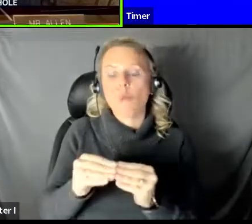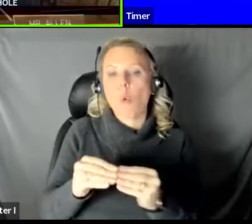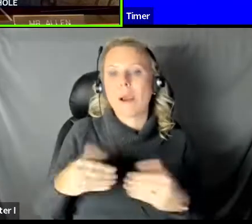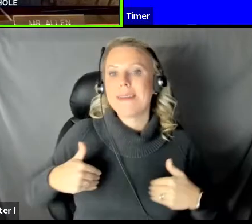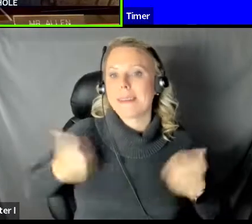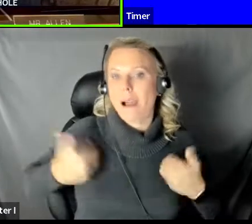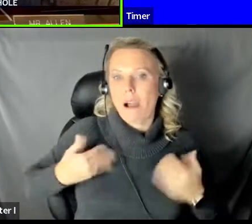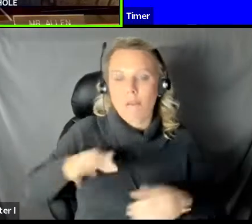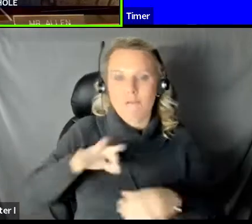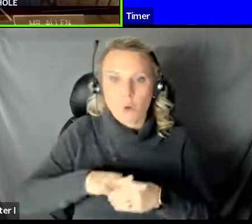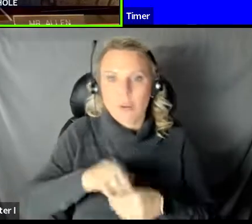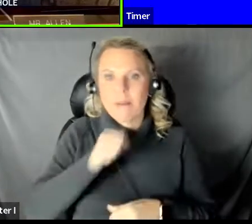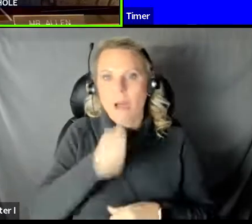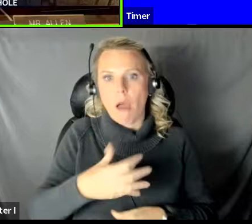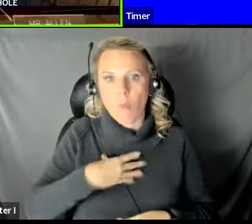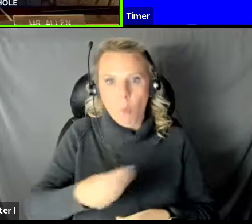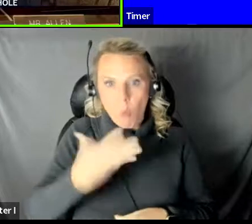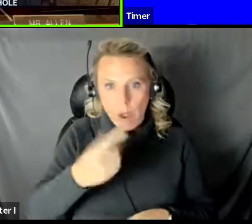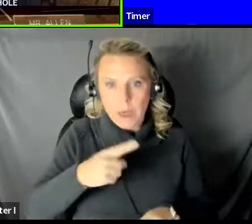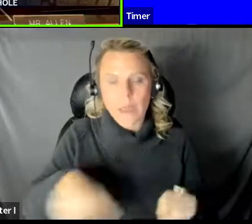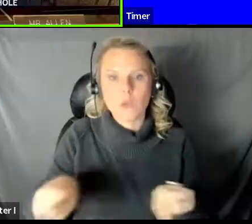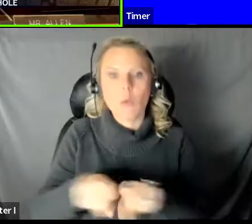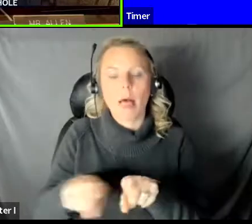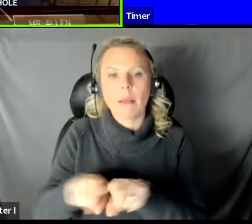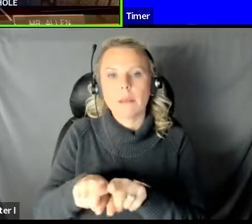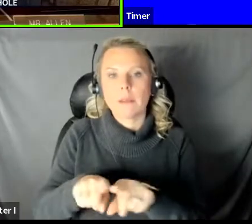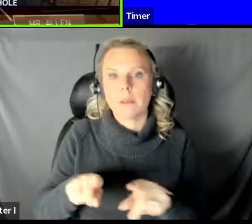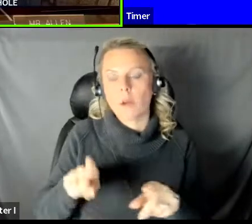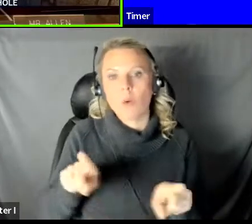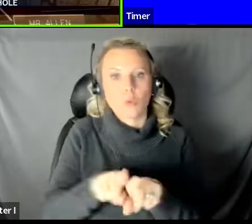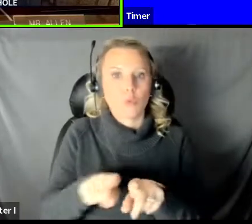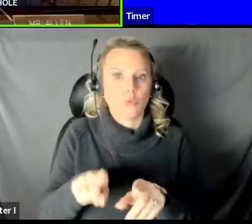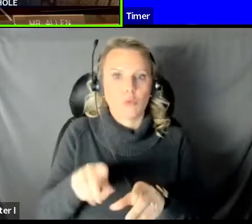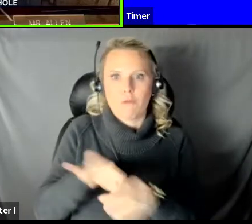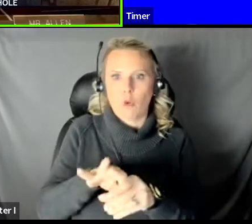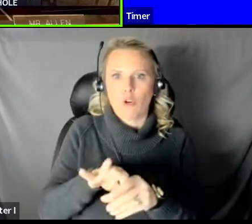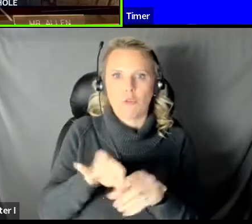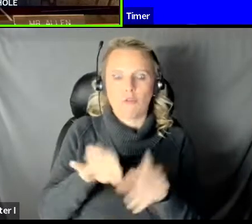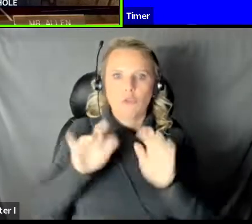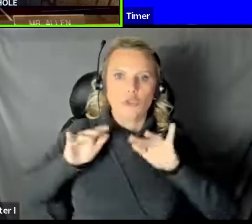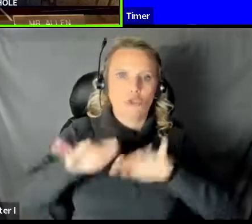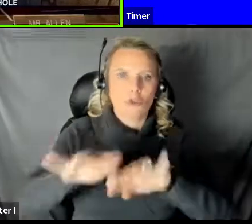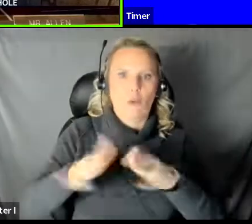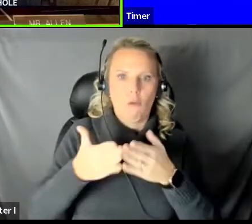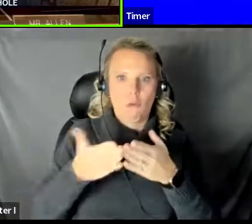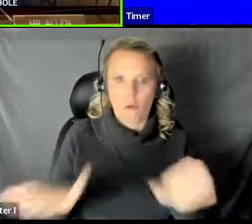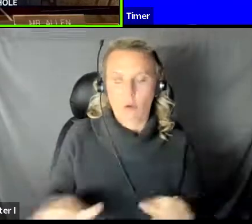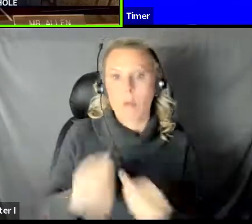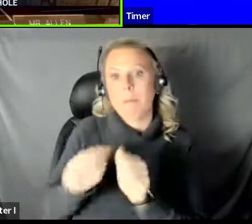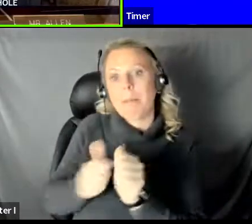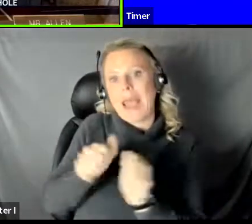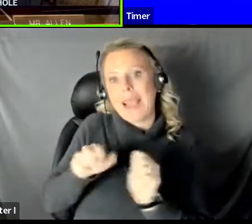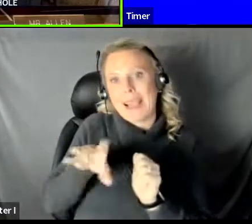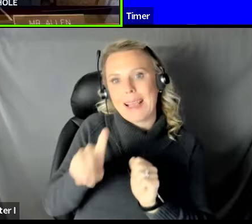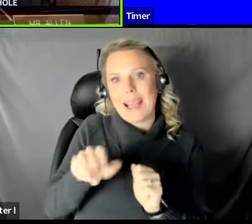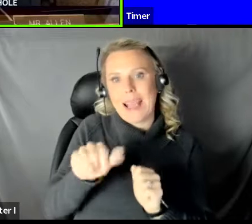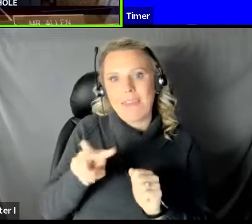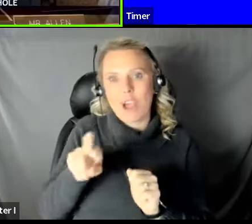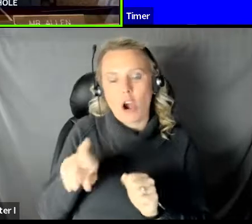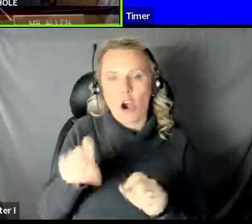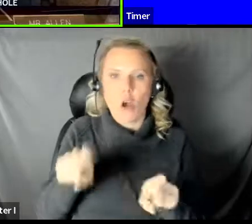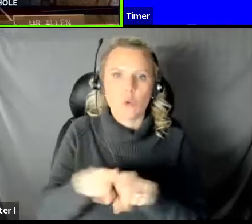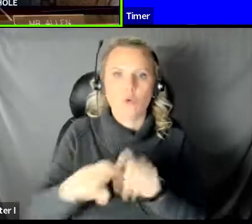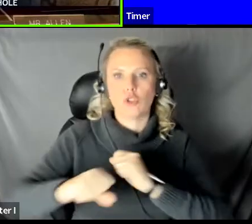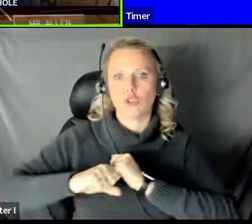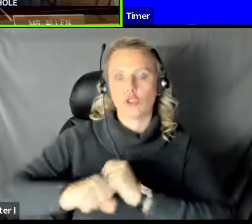and non-white voters, as well as producing higher voter turnout overall. And fourth, back-end AVR has significant advantages in terms of security